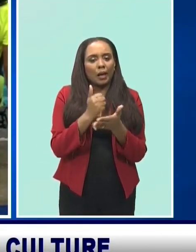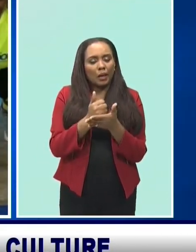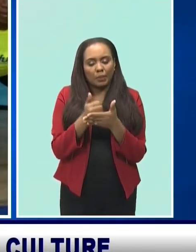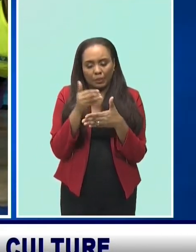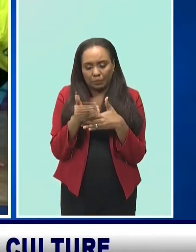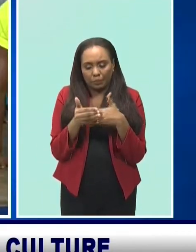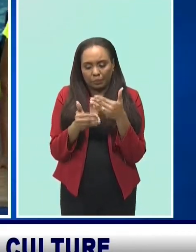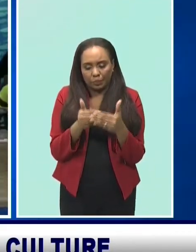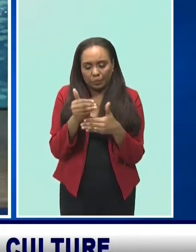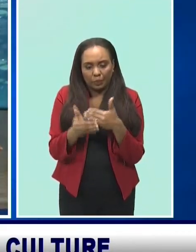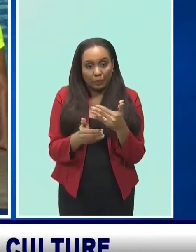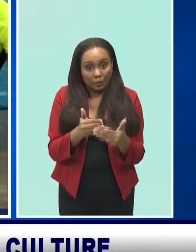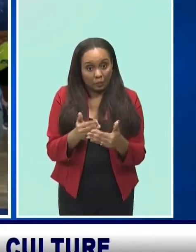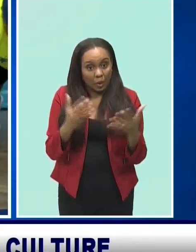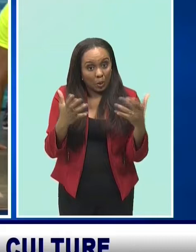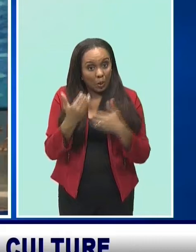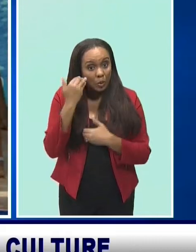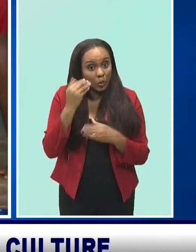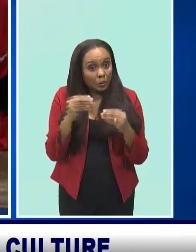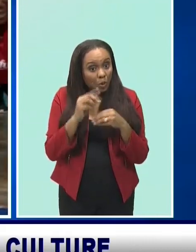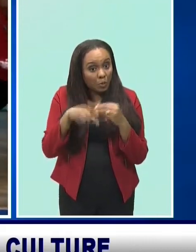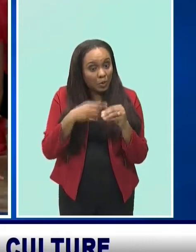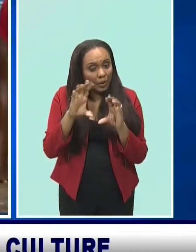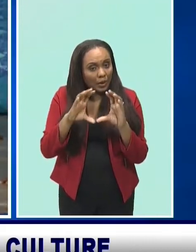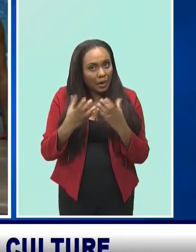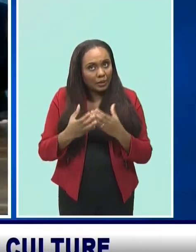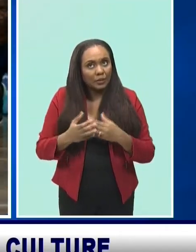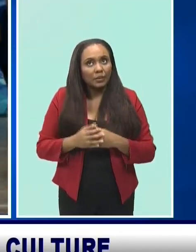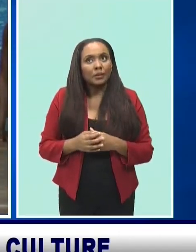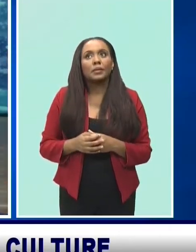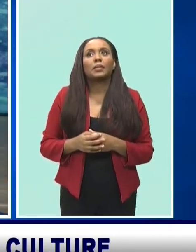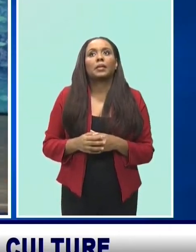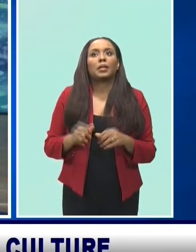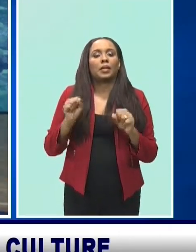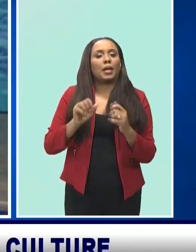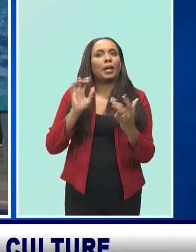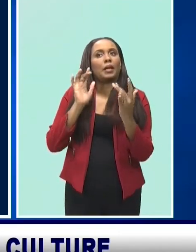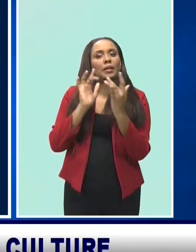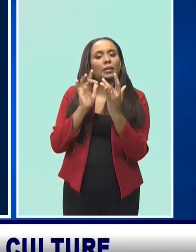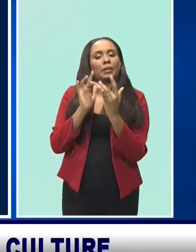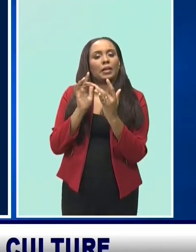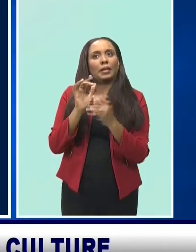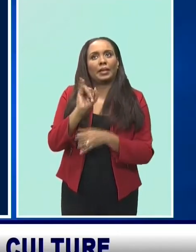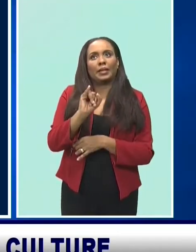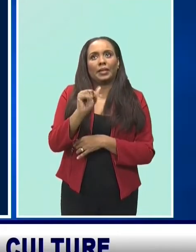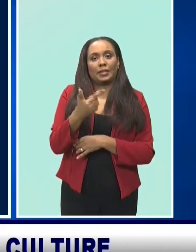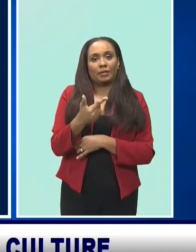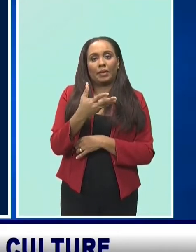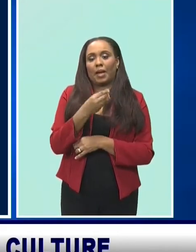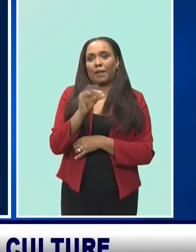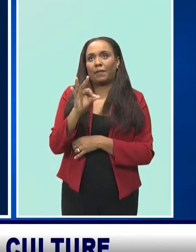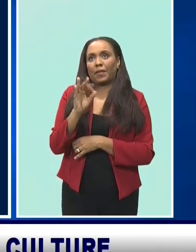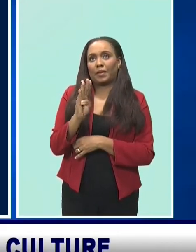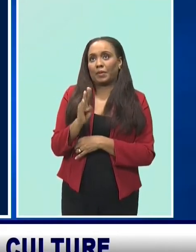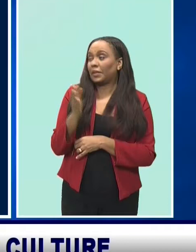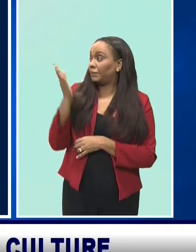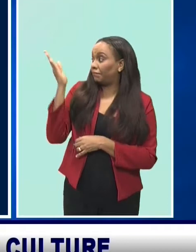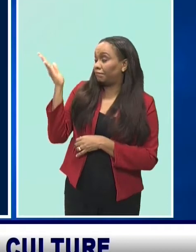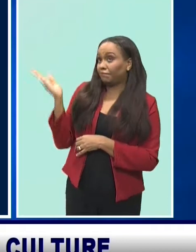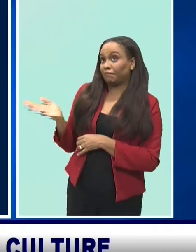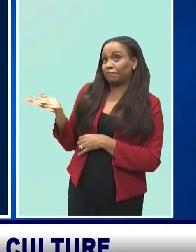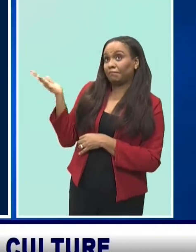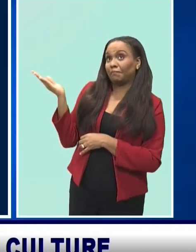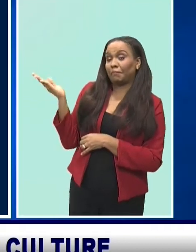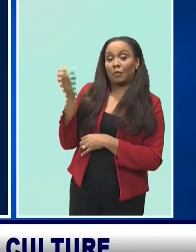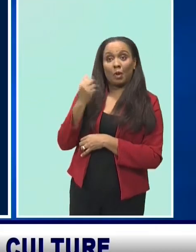way. And you can find out more about her classes and how you can join by contacting her on Instagram and Facebook, as well as giving her